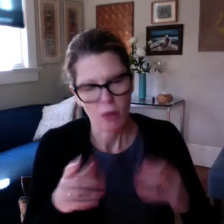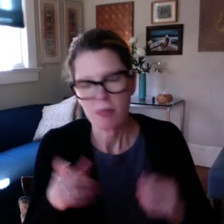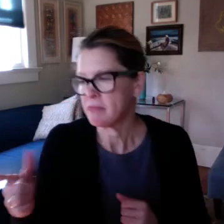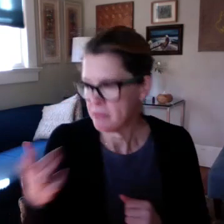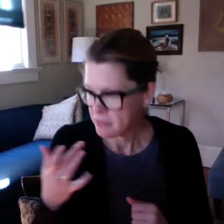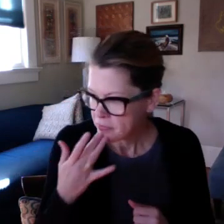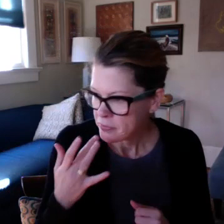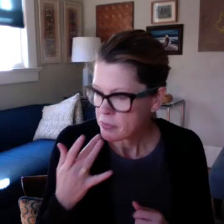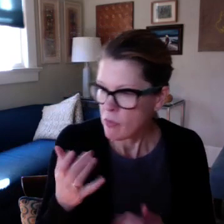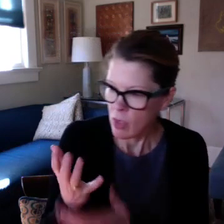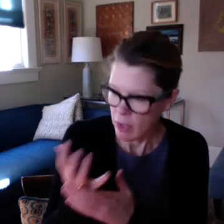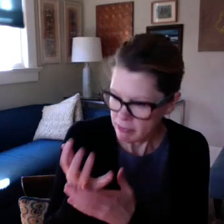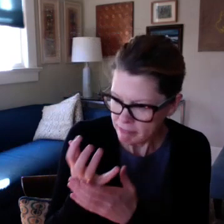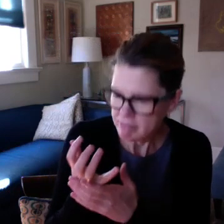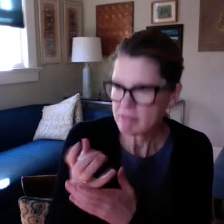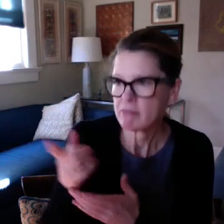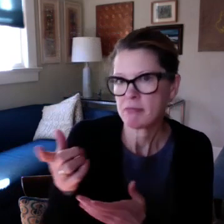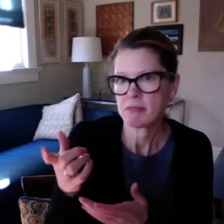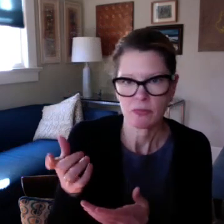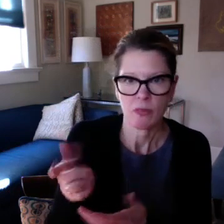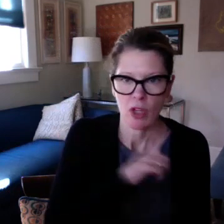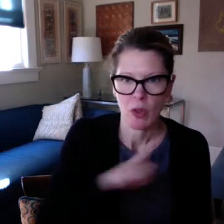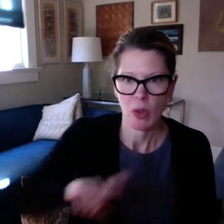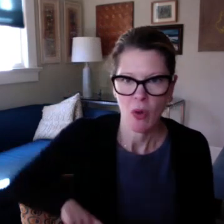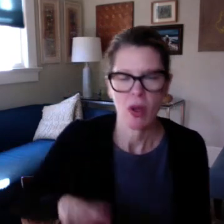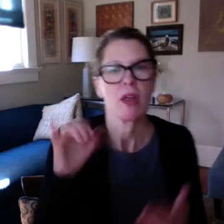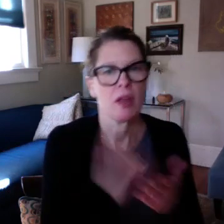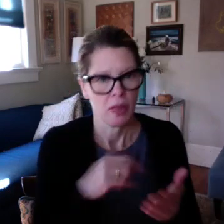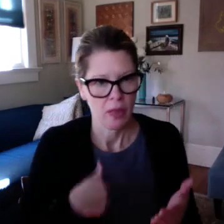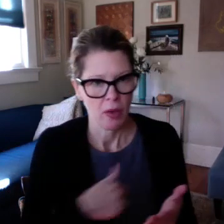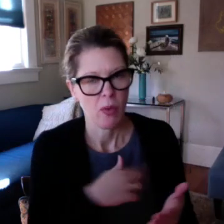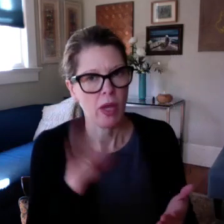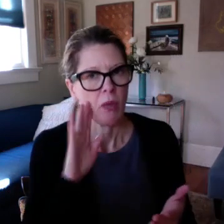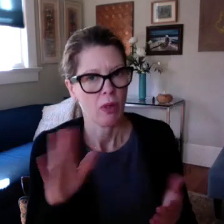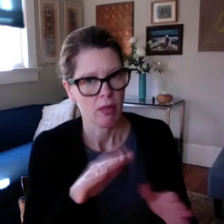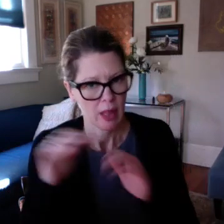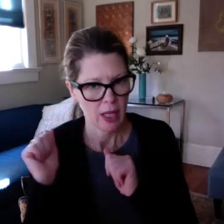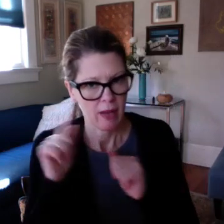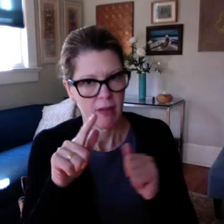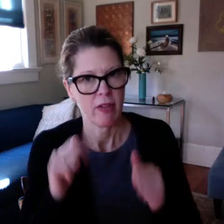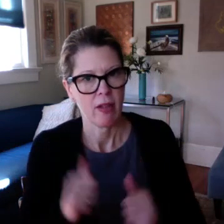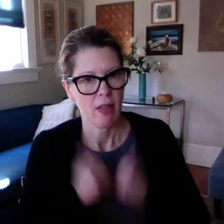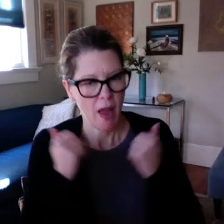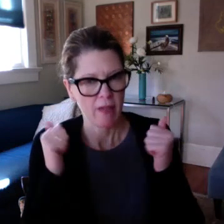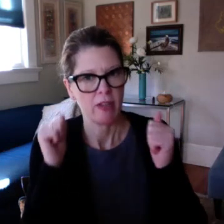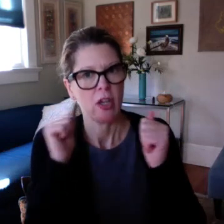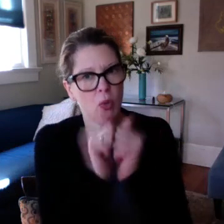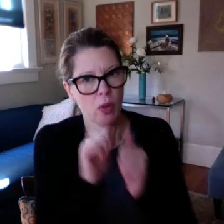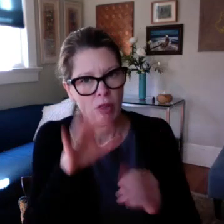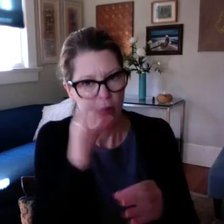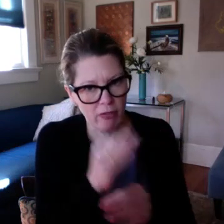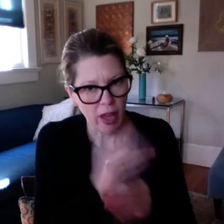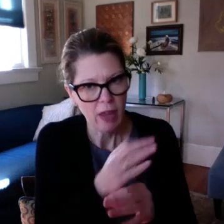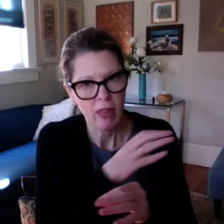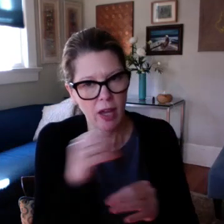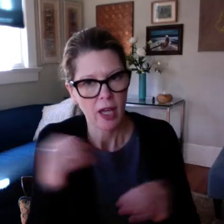O Lord, that we may depart this life in your faith and fear, and not be condemned before the